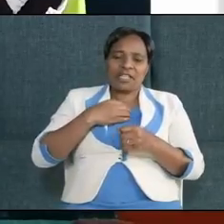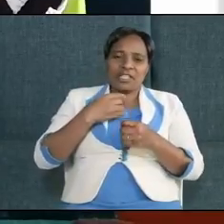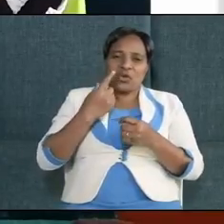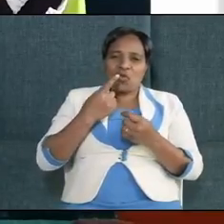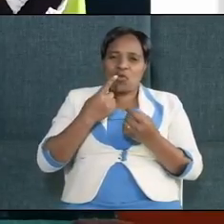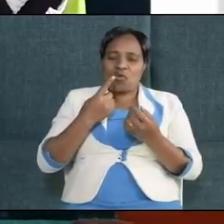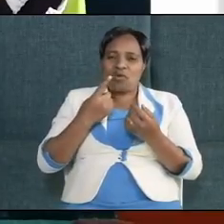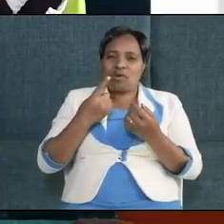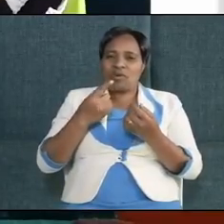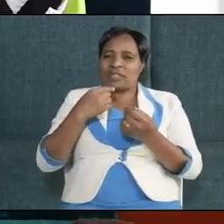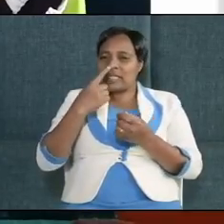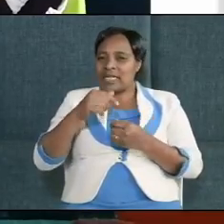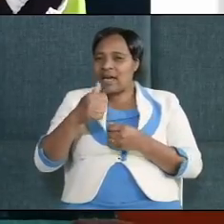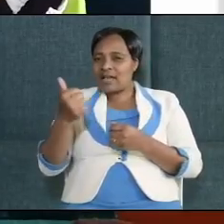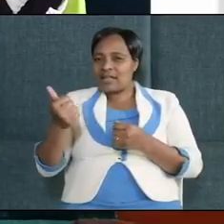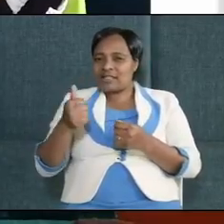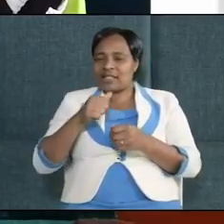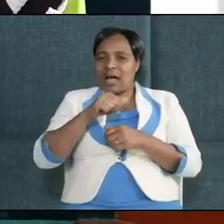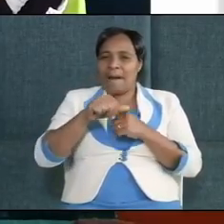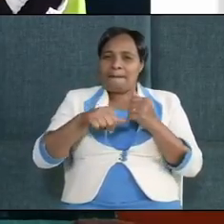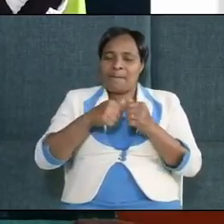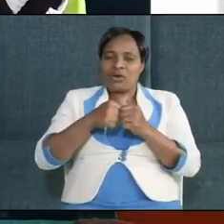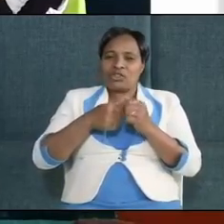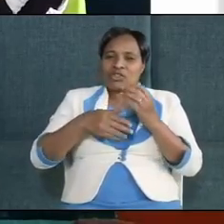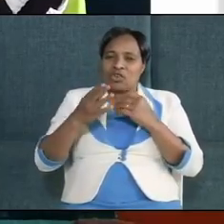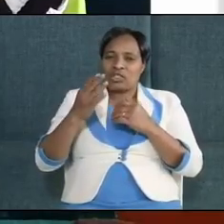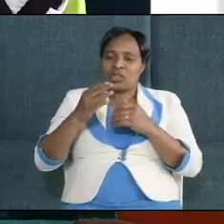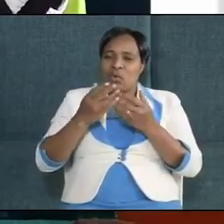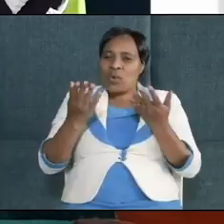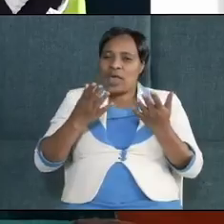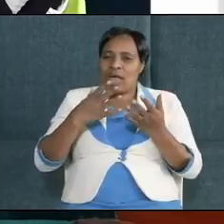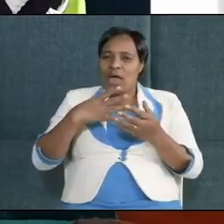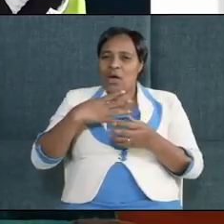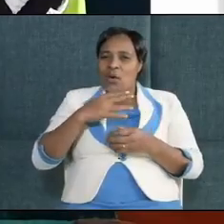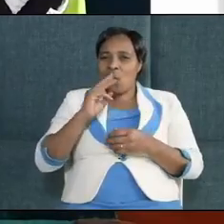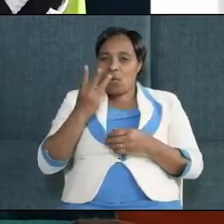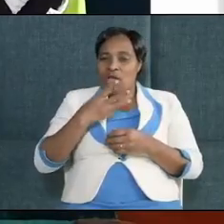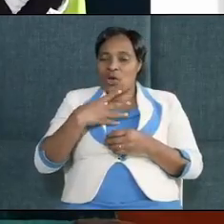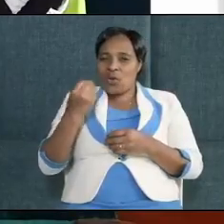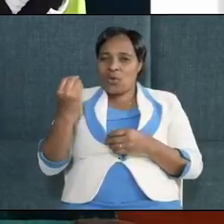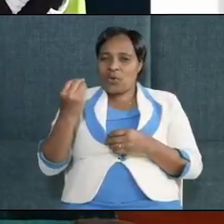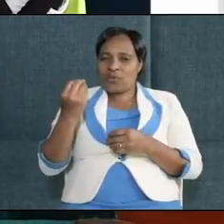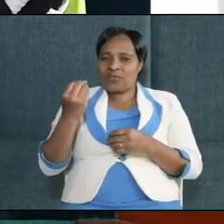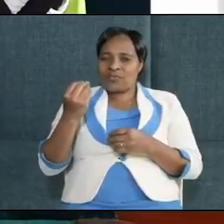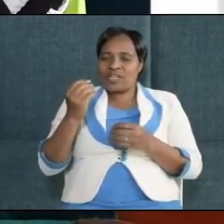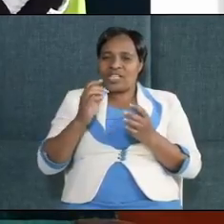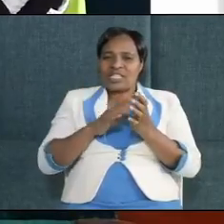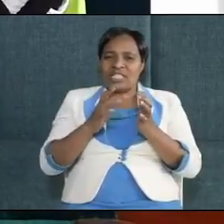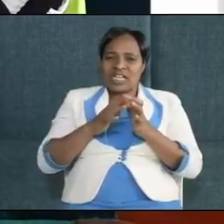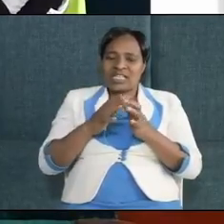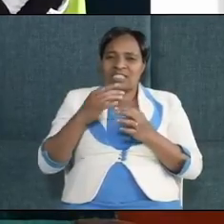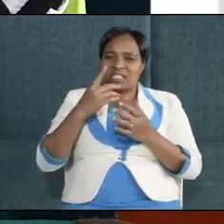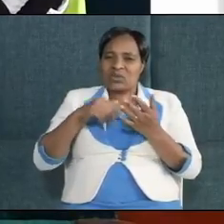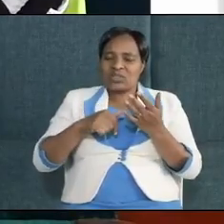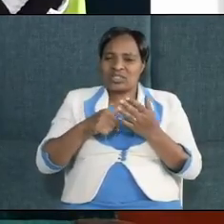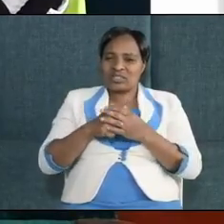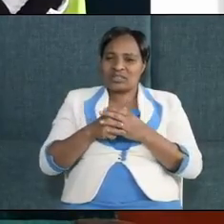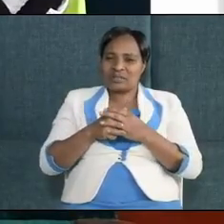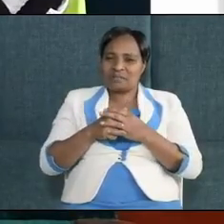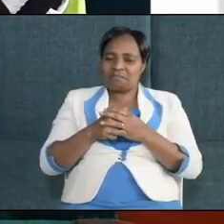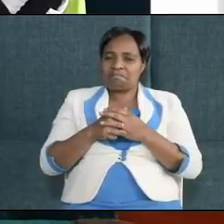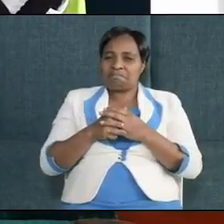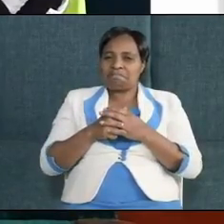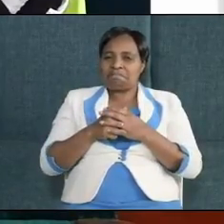to tell others about him wherever we go. Awesome! You know, Jesus tells his followers in Mark chapter 16,